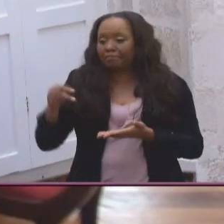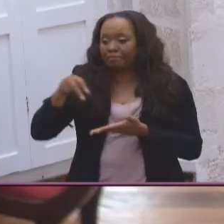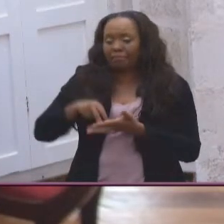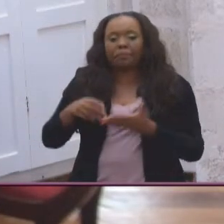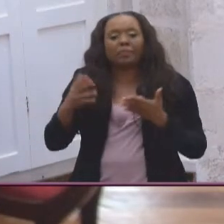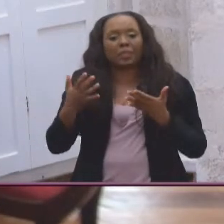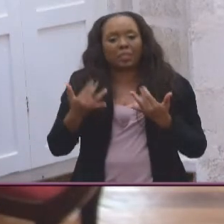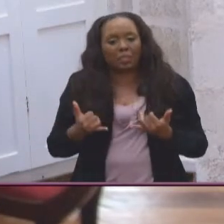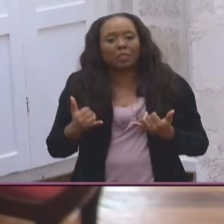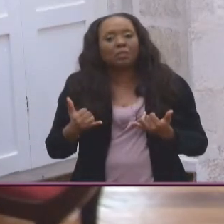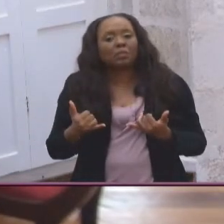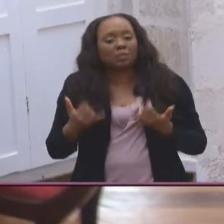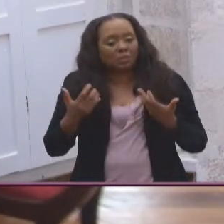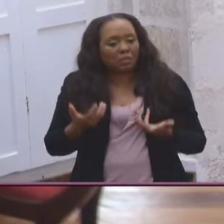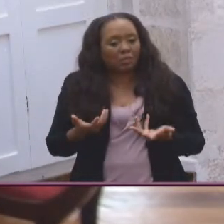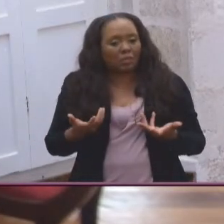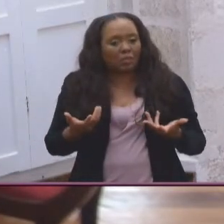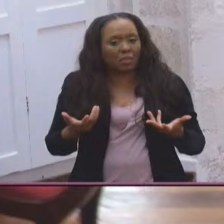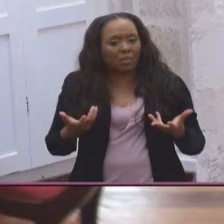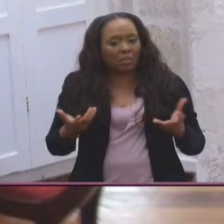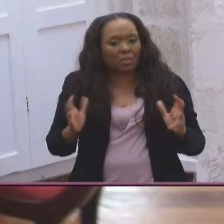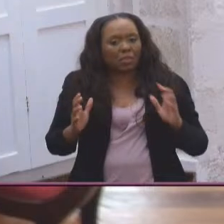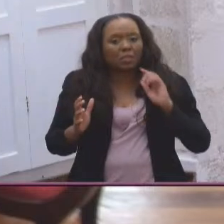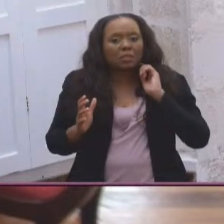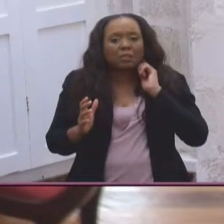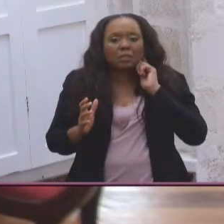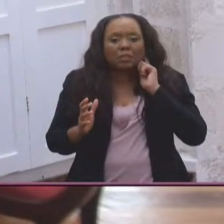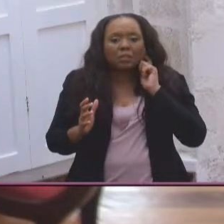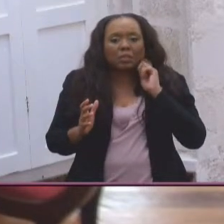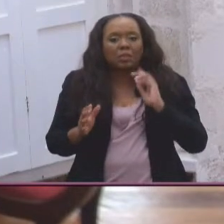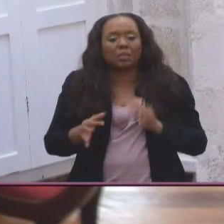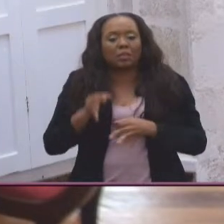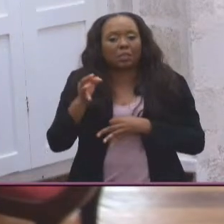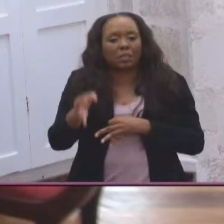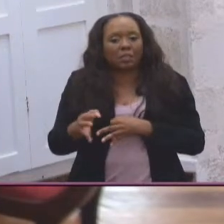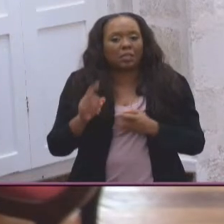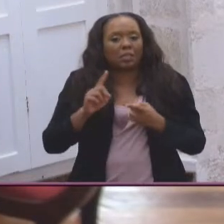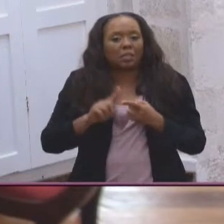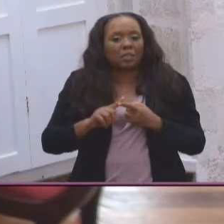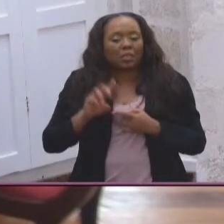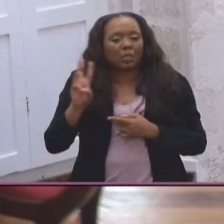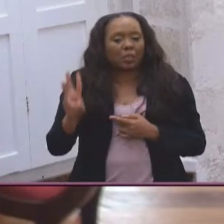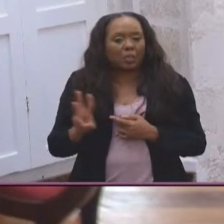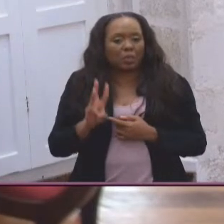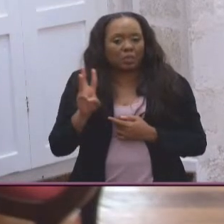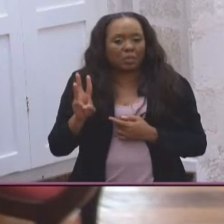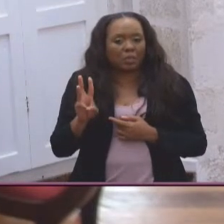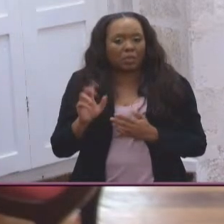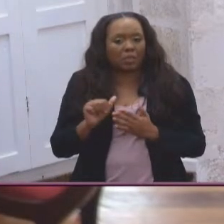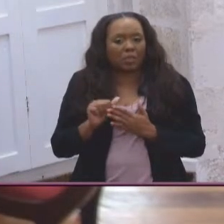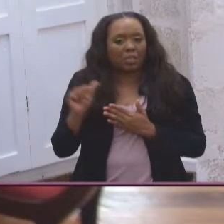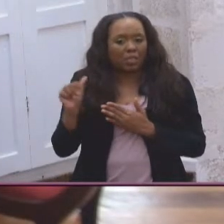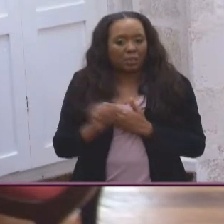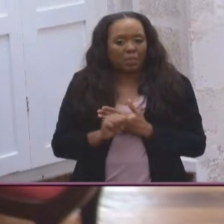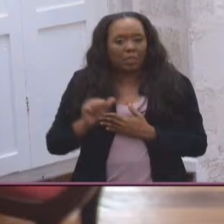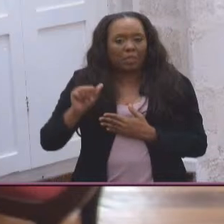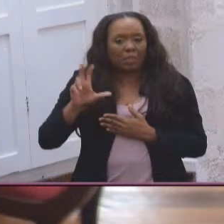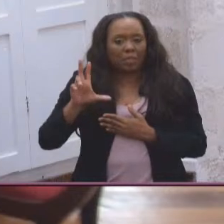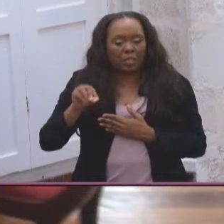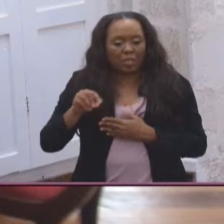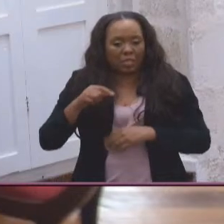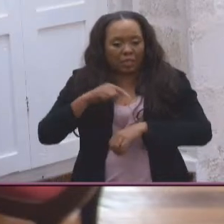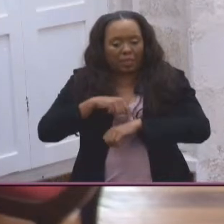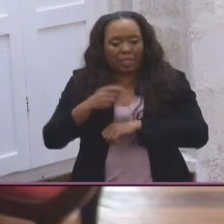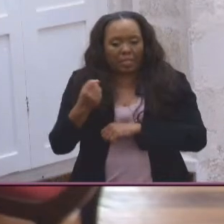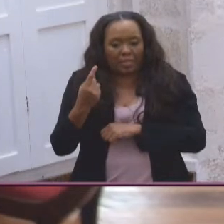to move that the Senate do now adjourn until Wednesday, April 30th at 11